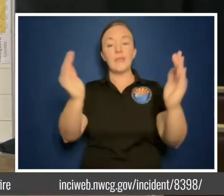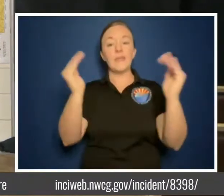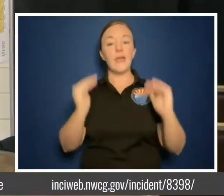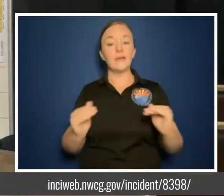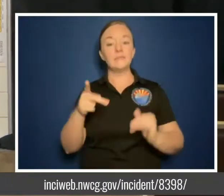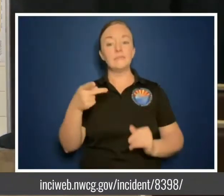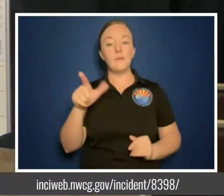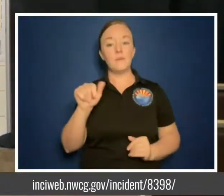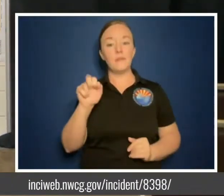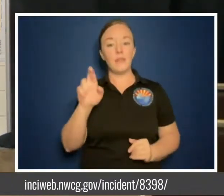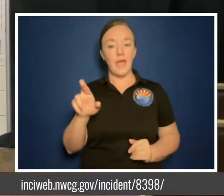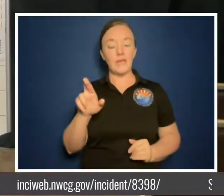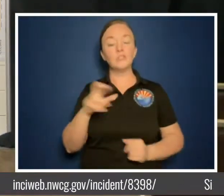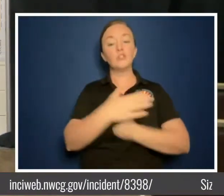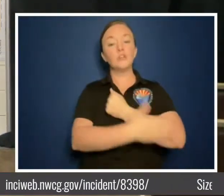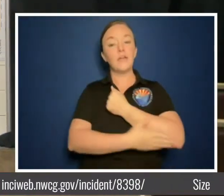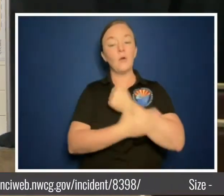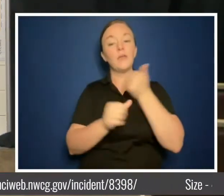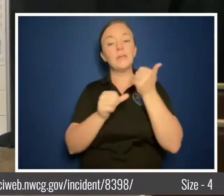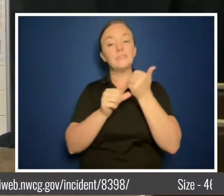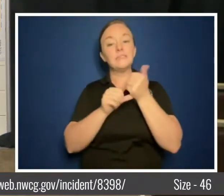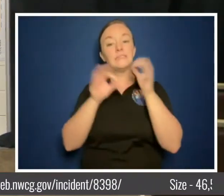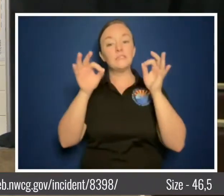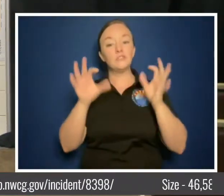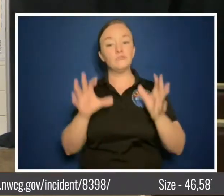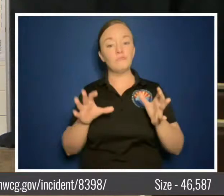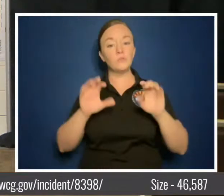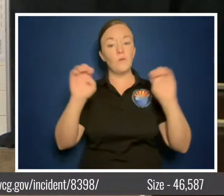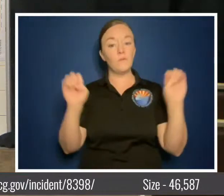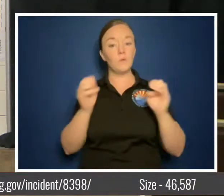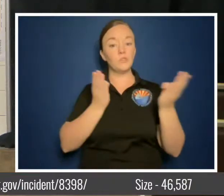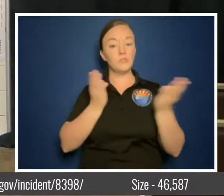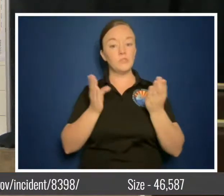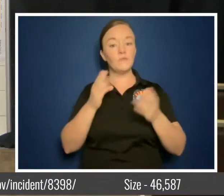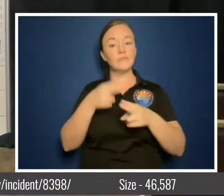of Emergency Services, Dave Atkinson.